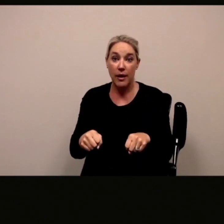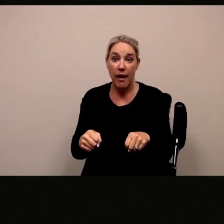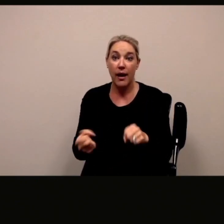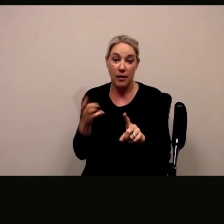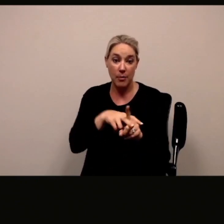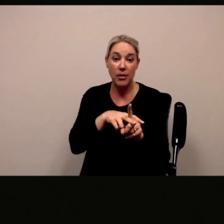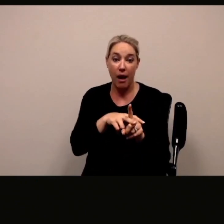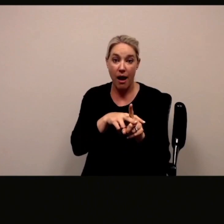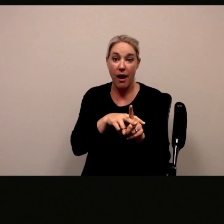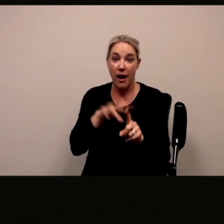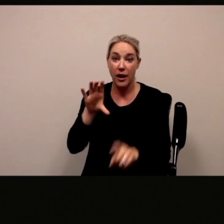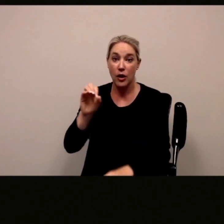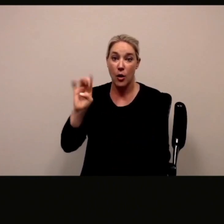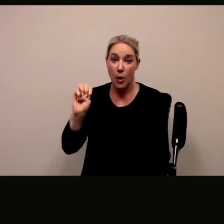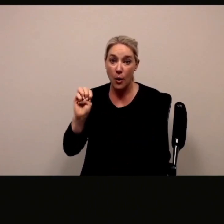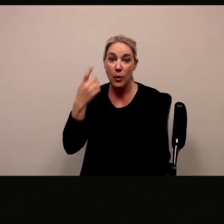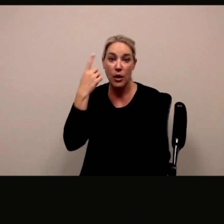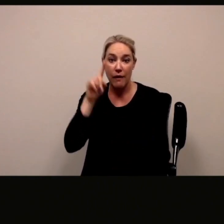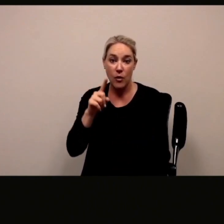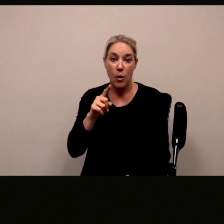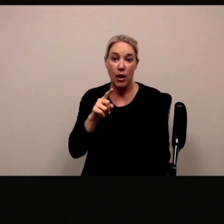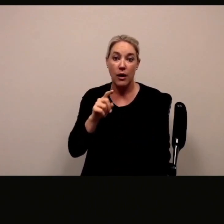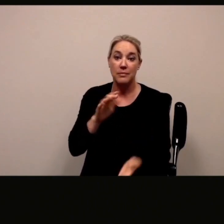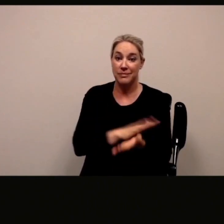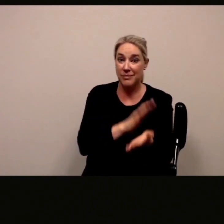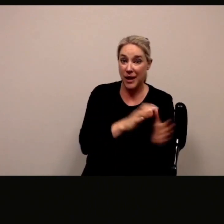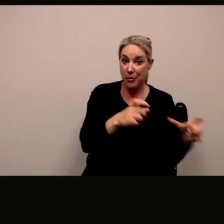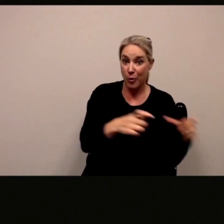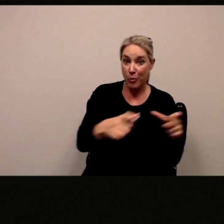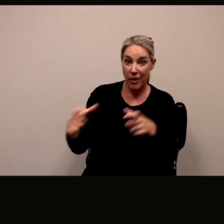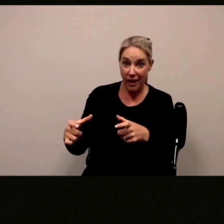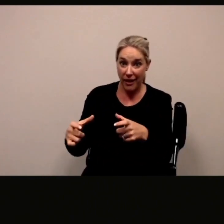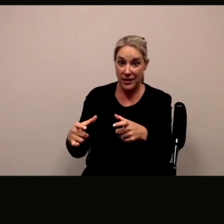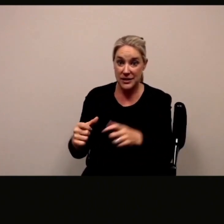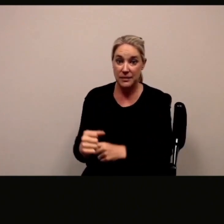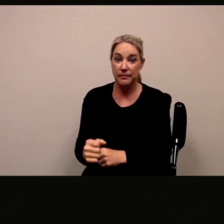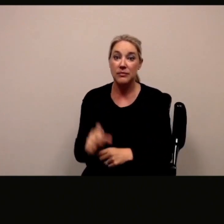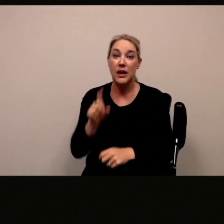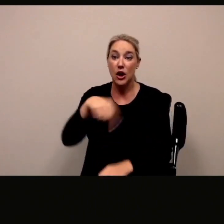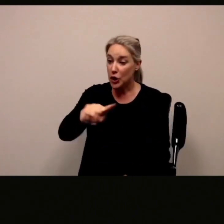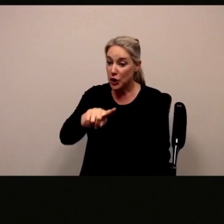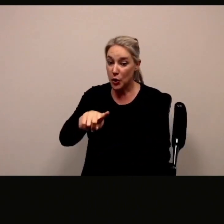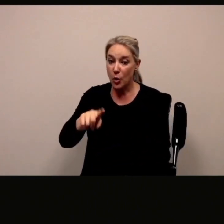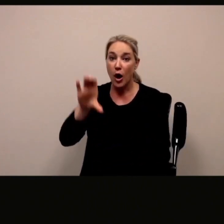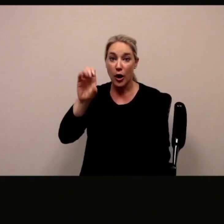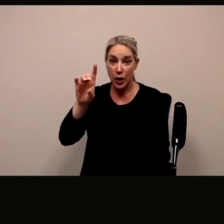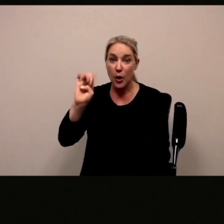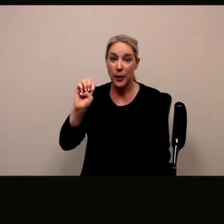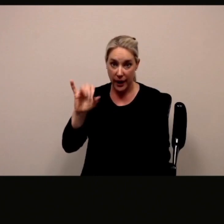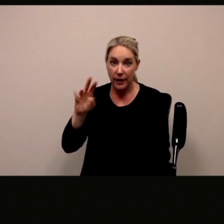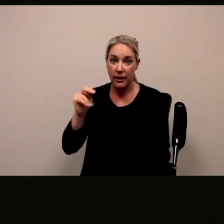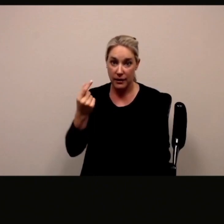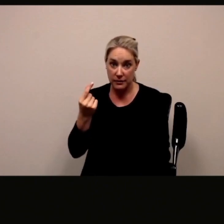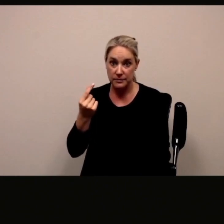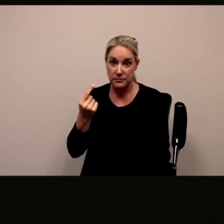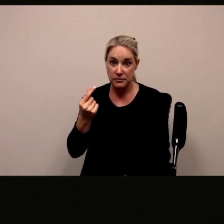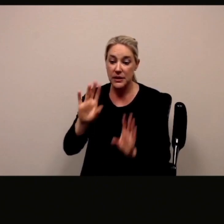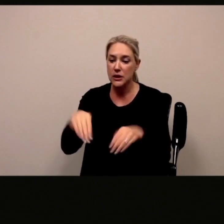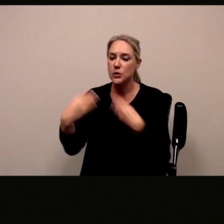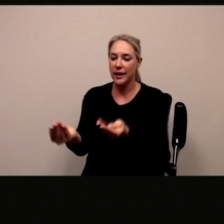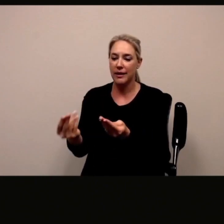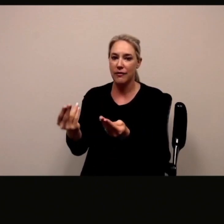stuff, and you can arrange them in a way, you're already coding. So when I give you the computer and the program, you're